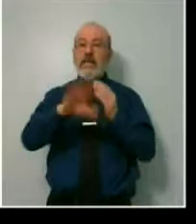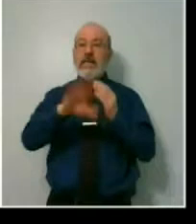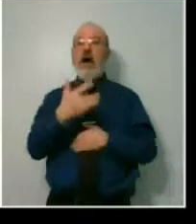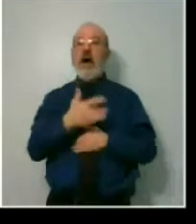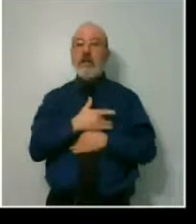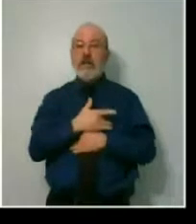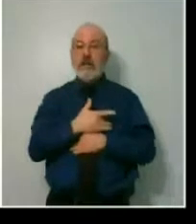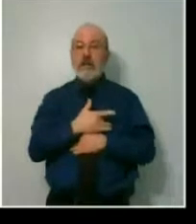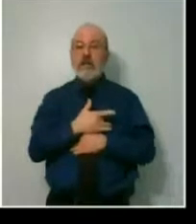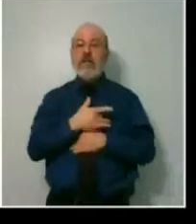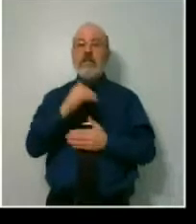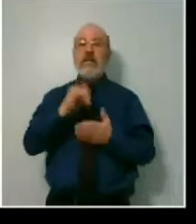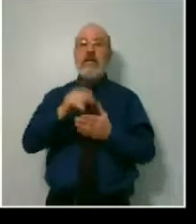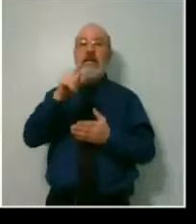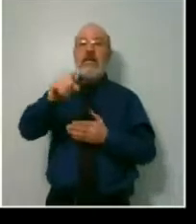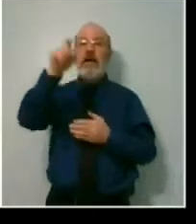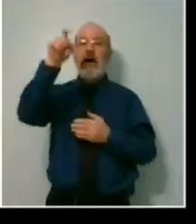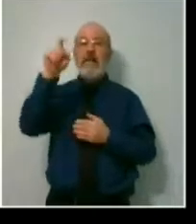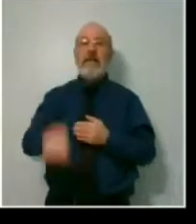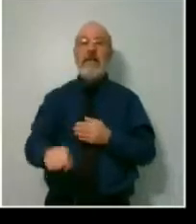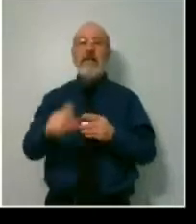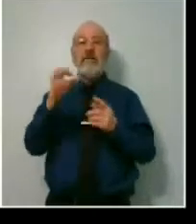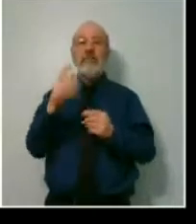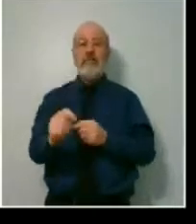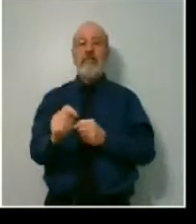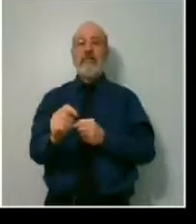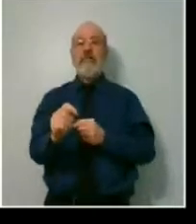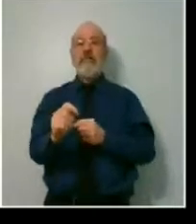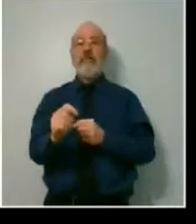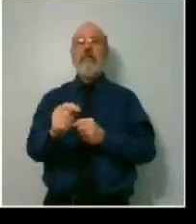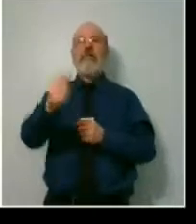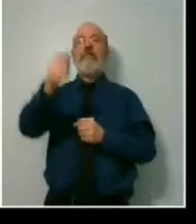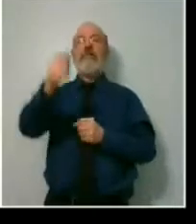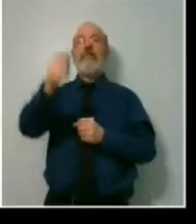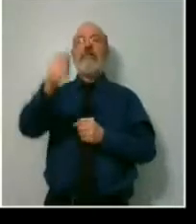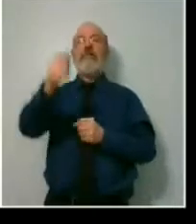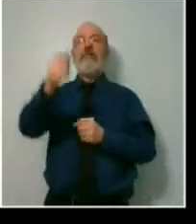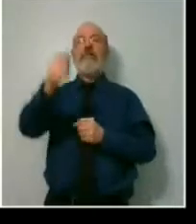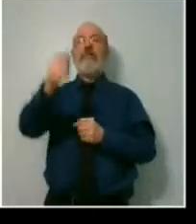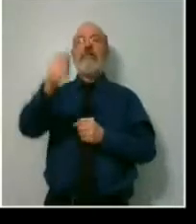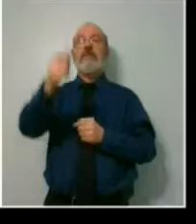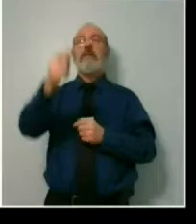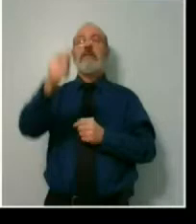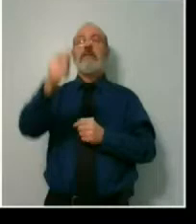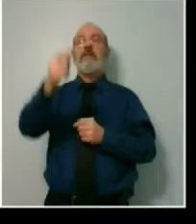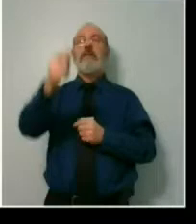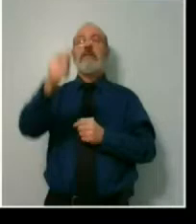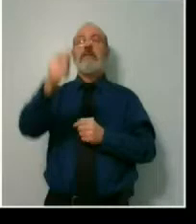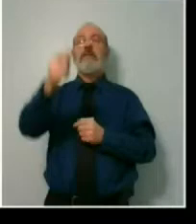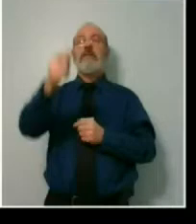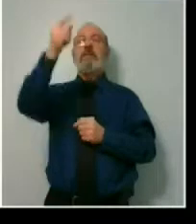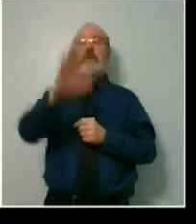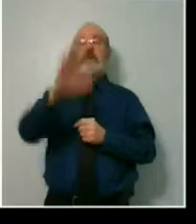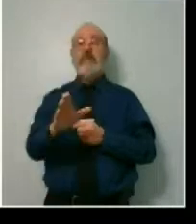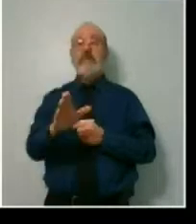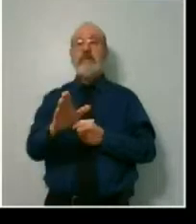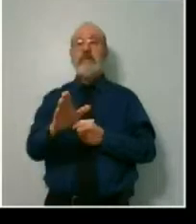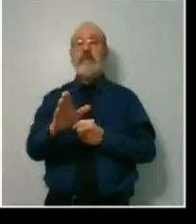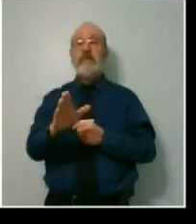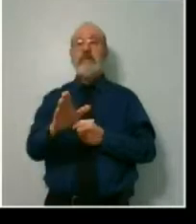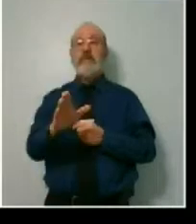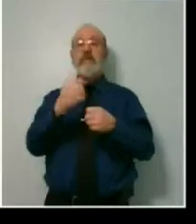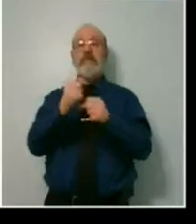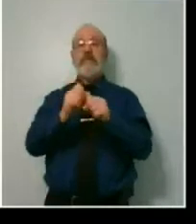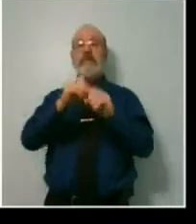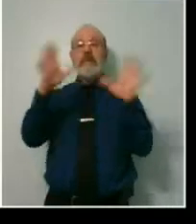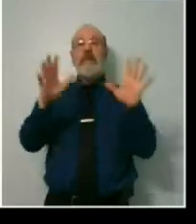thou mayest do it." God has made plain his will for the lives of his people. He had